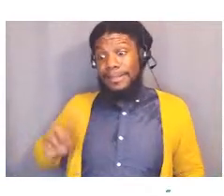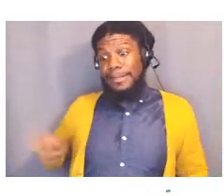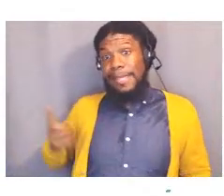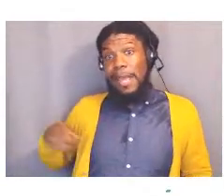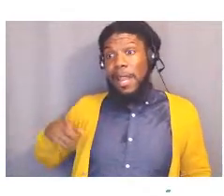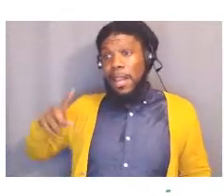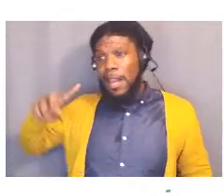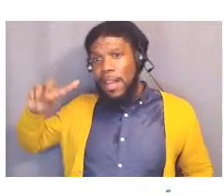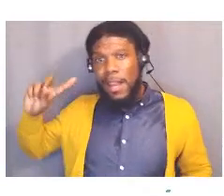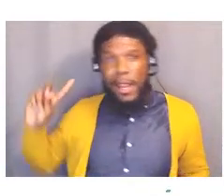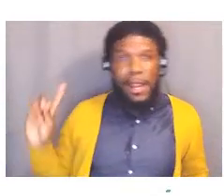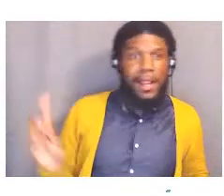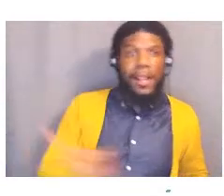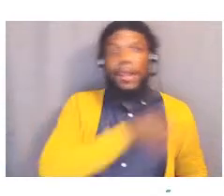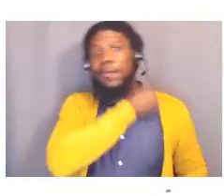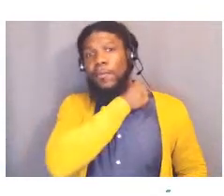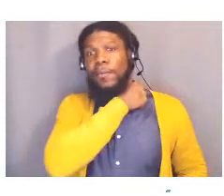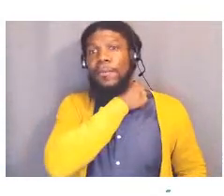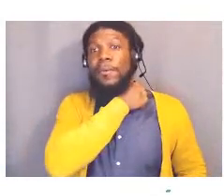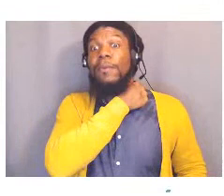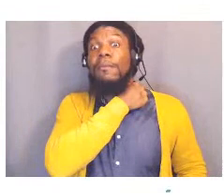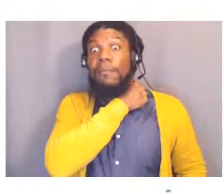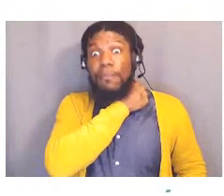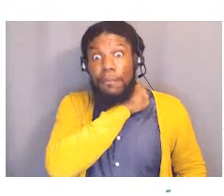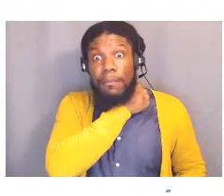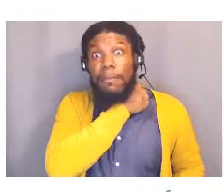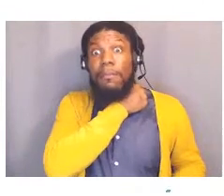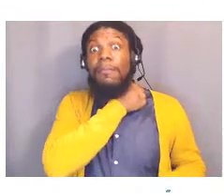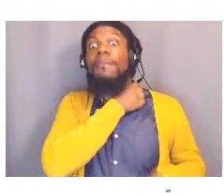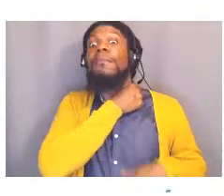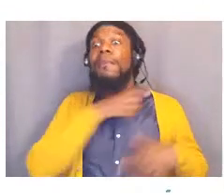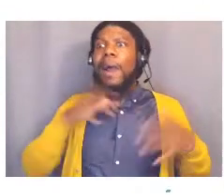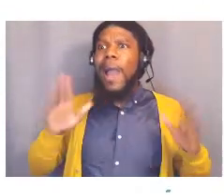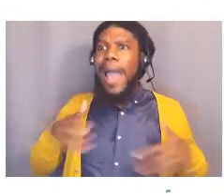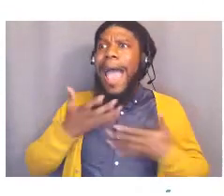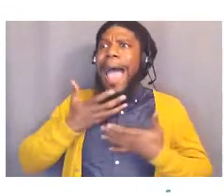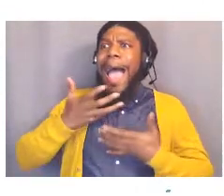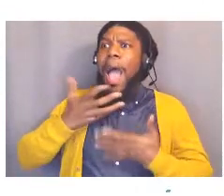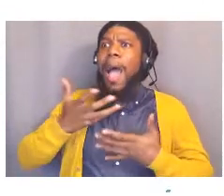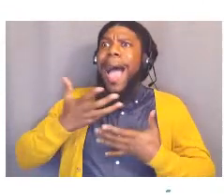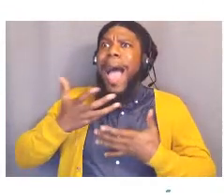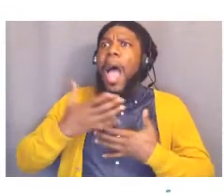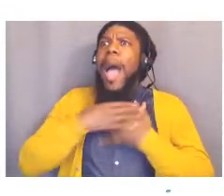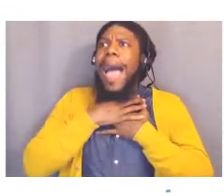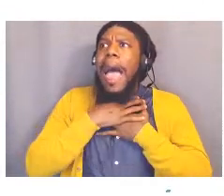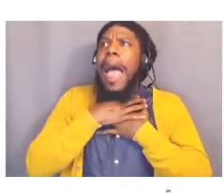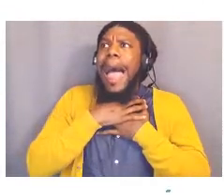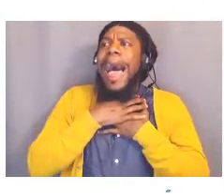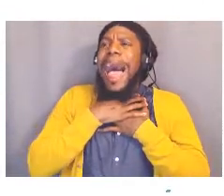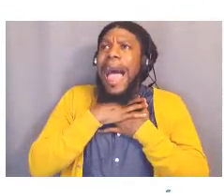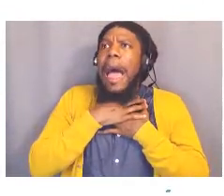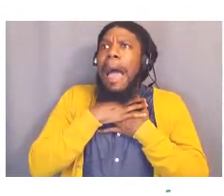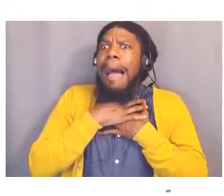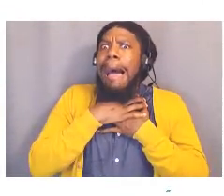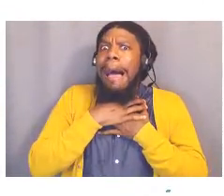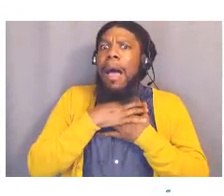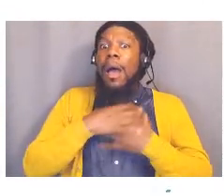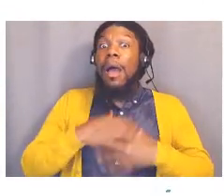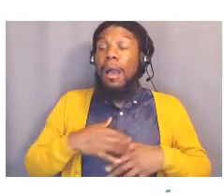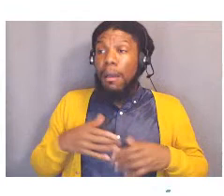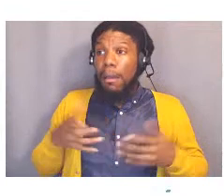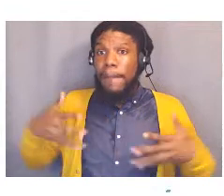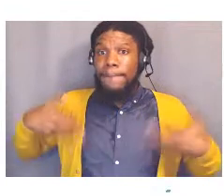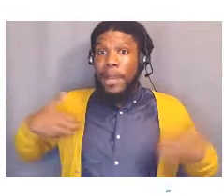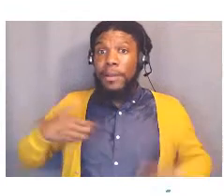it around that buzzard's neck, and the buzzard hollers, ah, ah, ah, you choking me. That